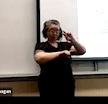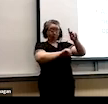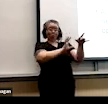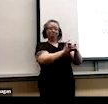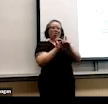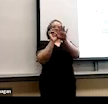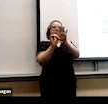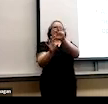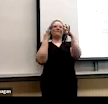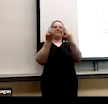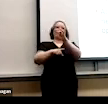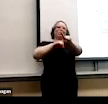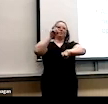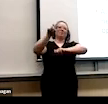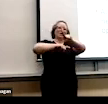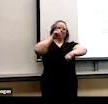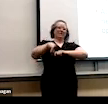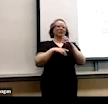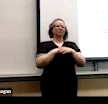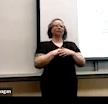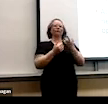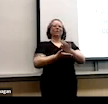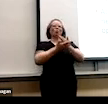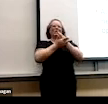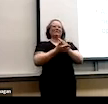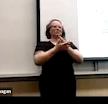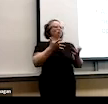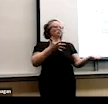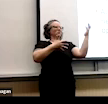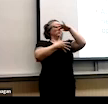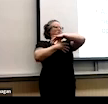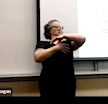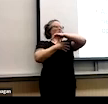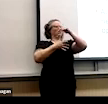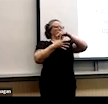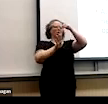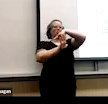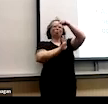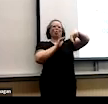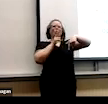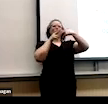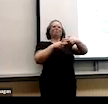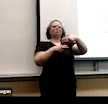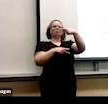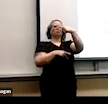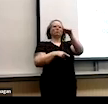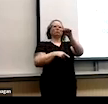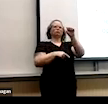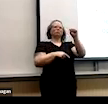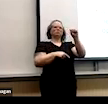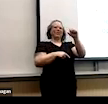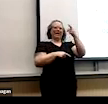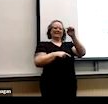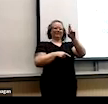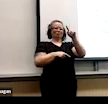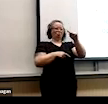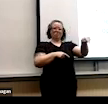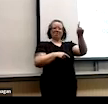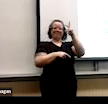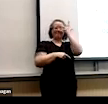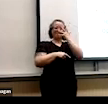Health Passport. Anyone in the room, have you heard of that before? Click on it. It is a hyperlink. Can I use